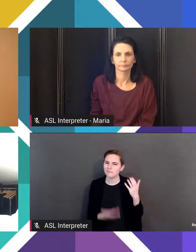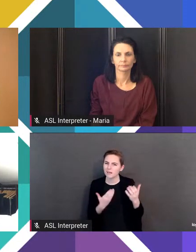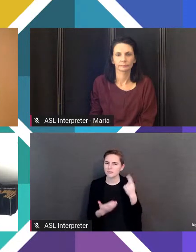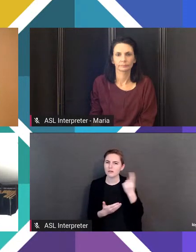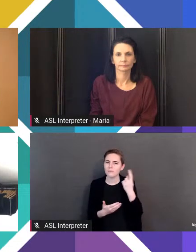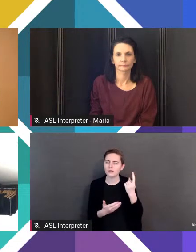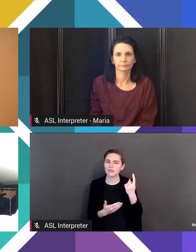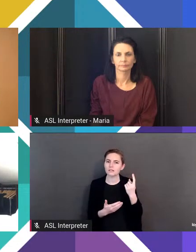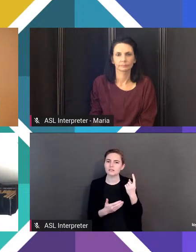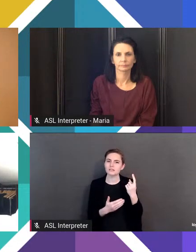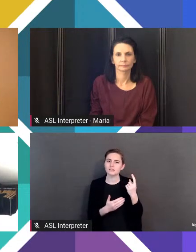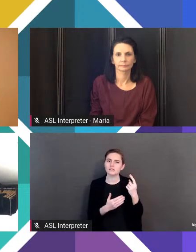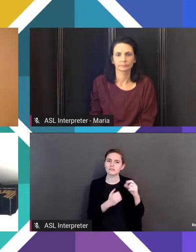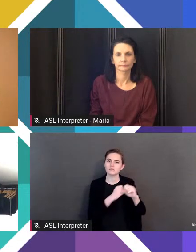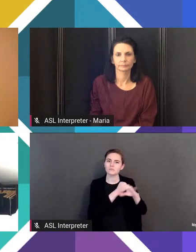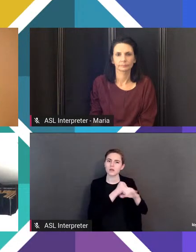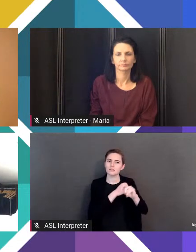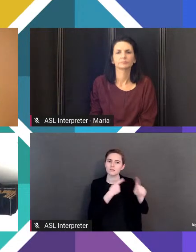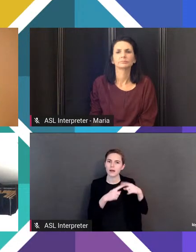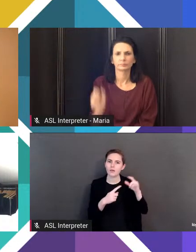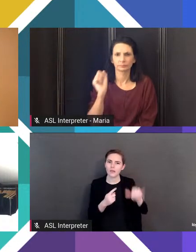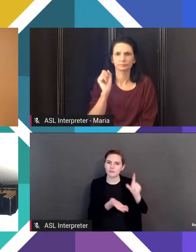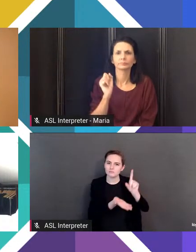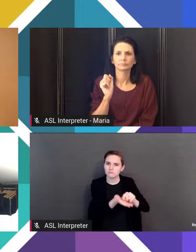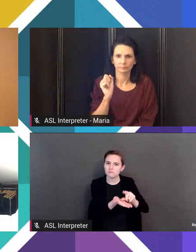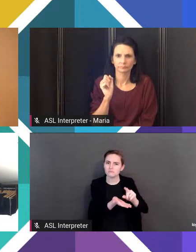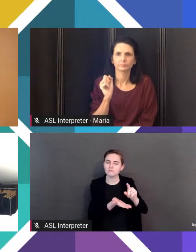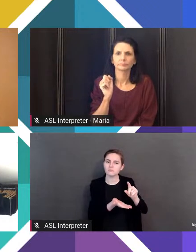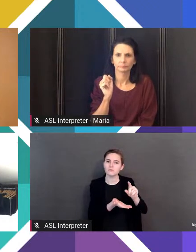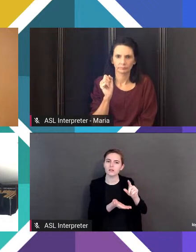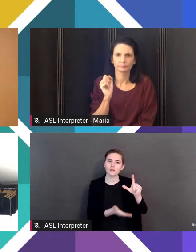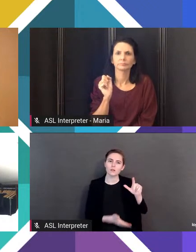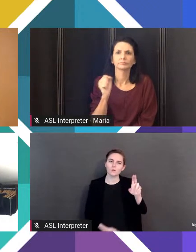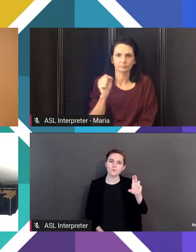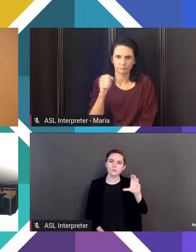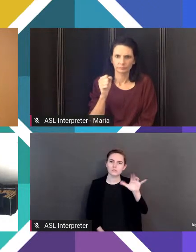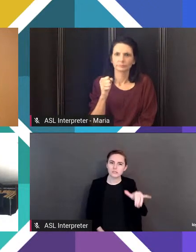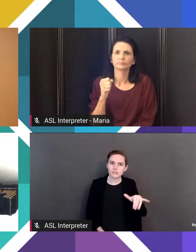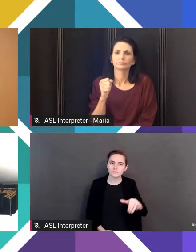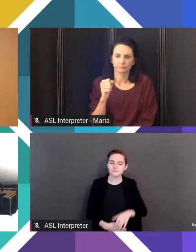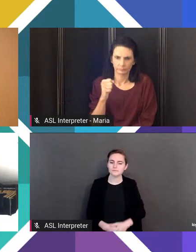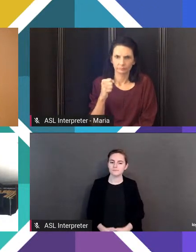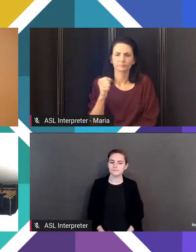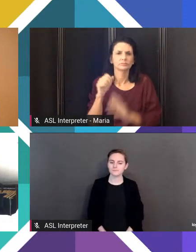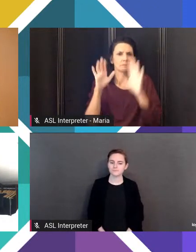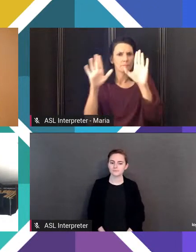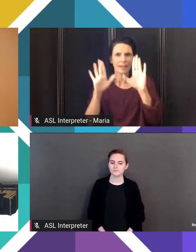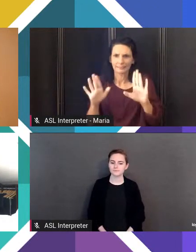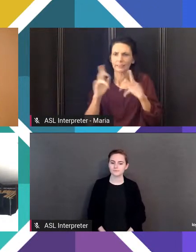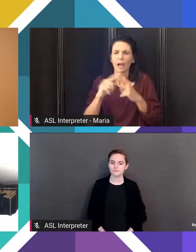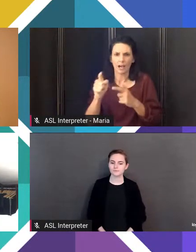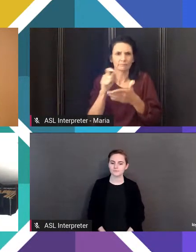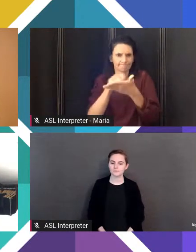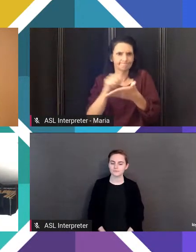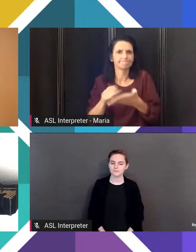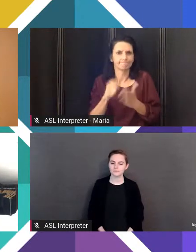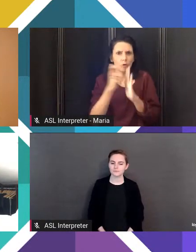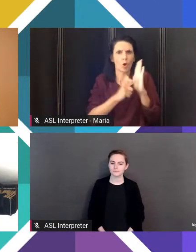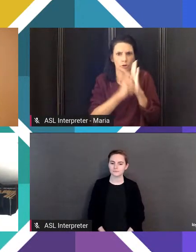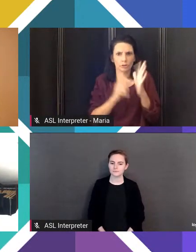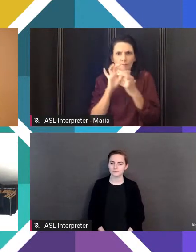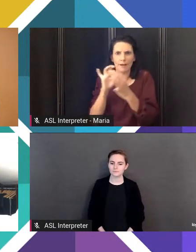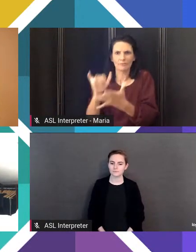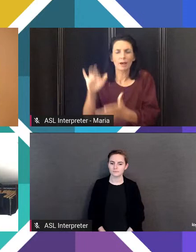don't know if you did. They're amazing. Yeah. So I I've reported on Muncha, including when Muncha was